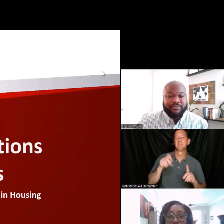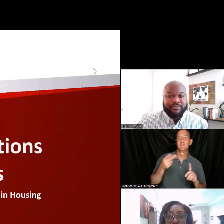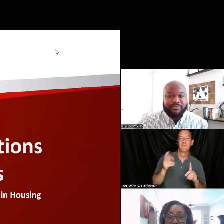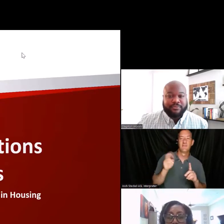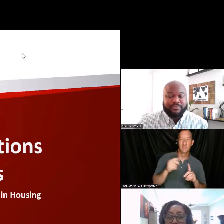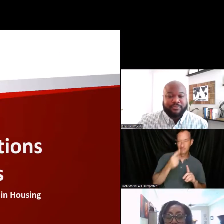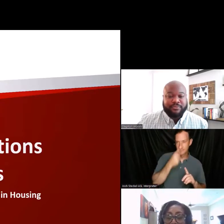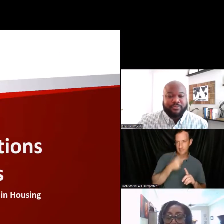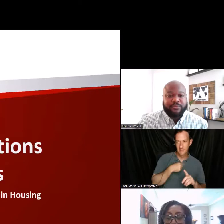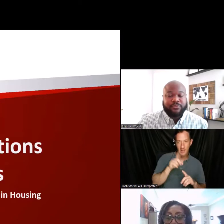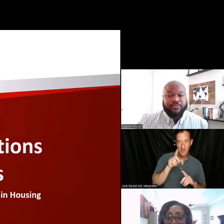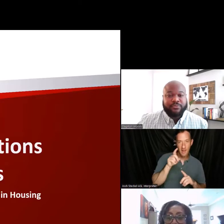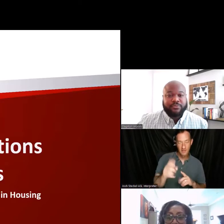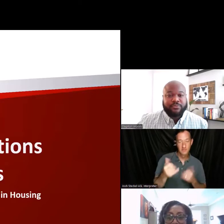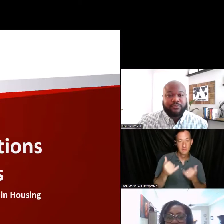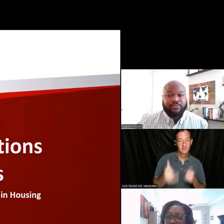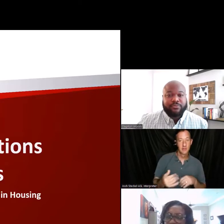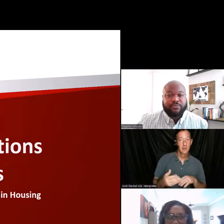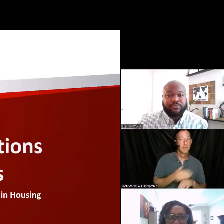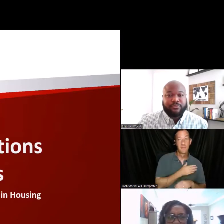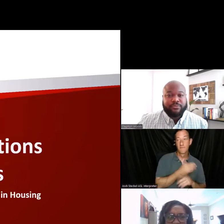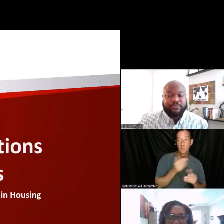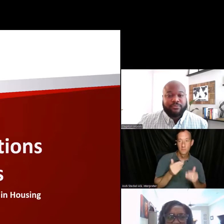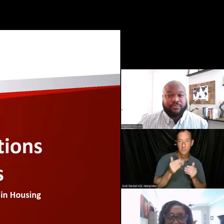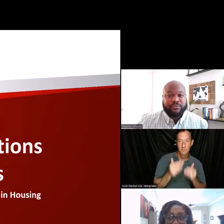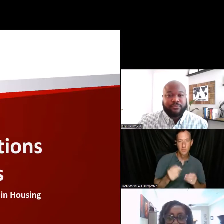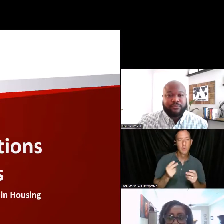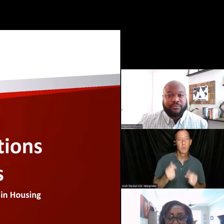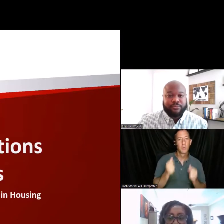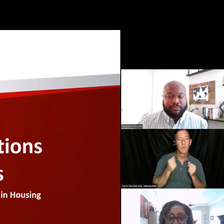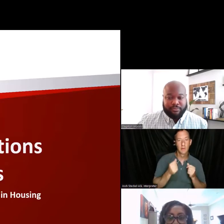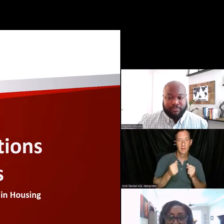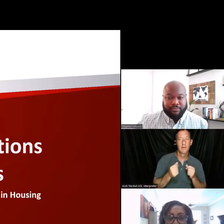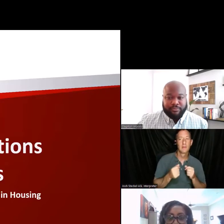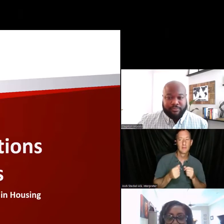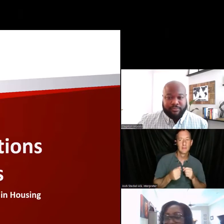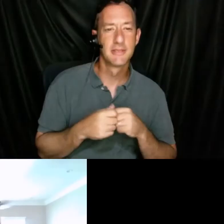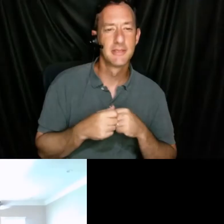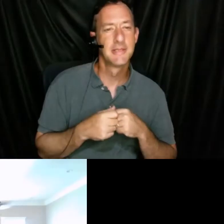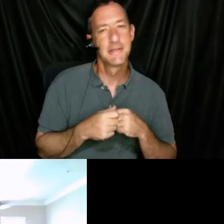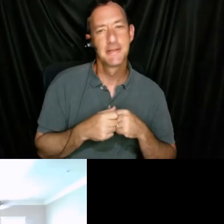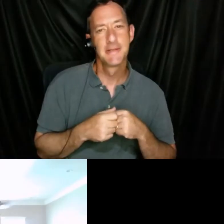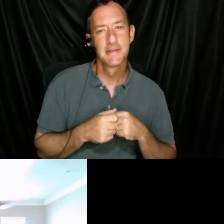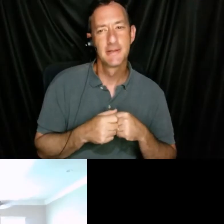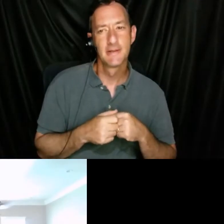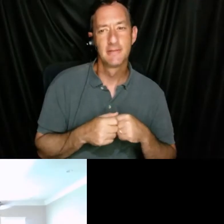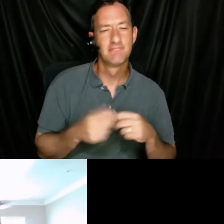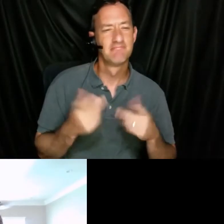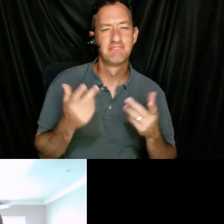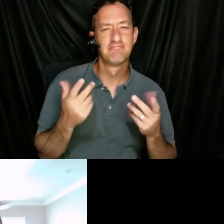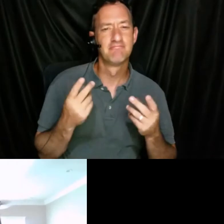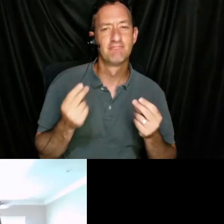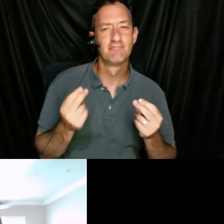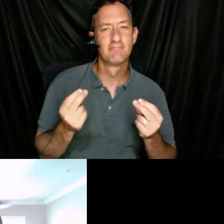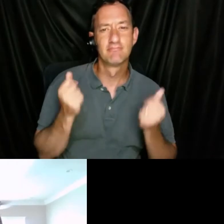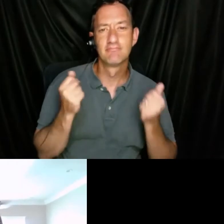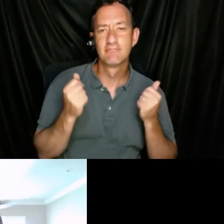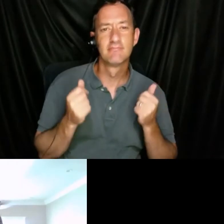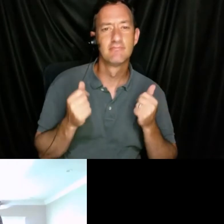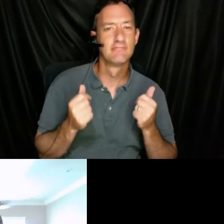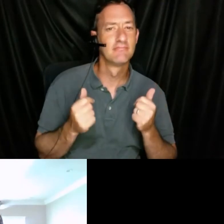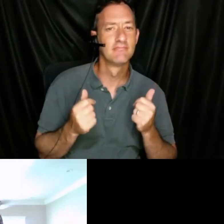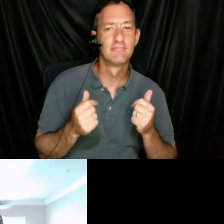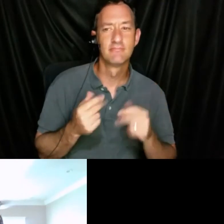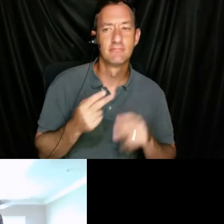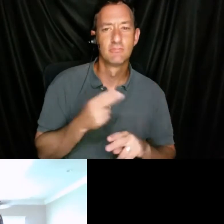you though now before we move on to just quickly give on the spot a quick